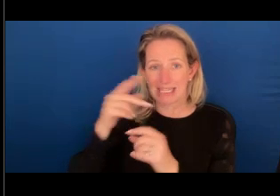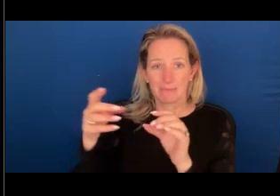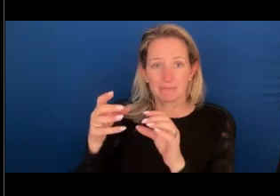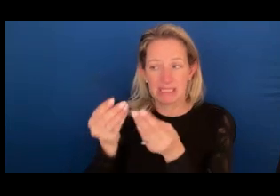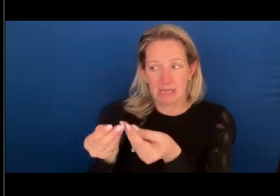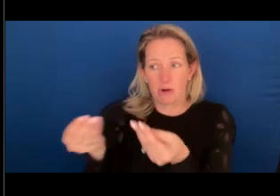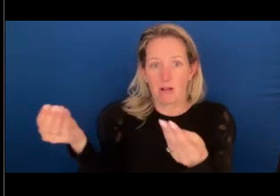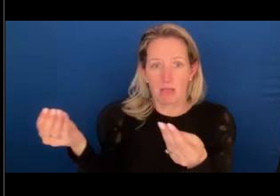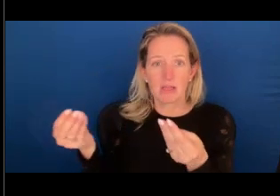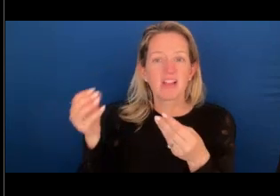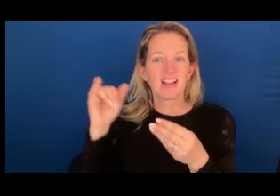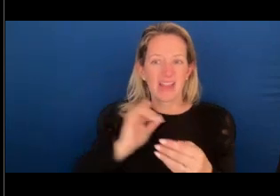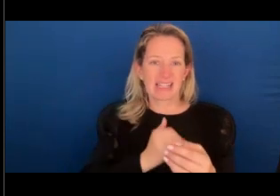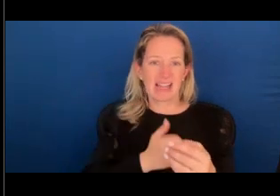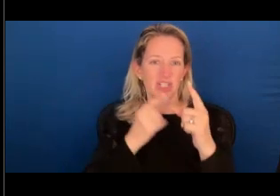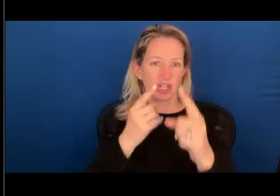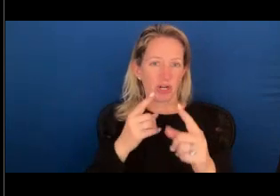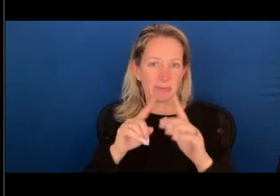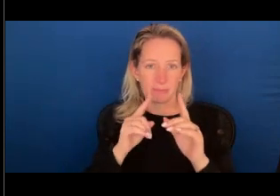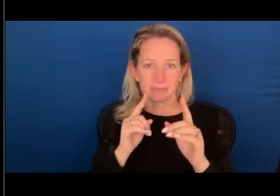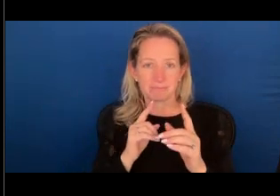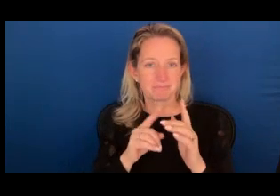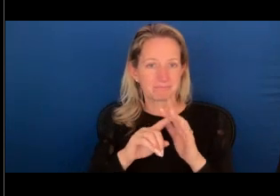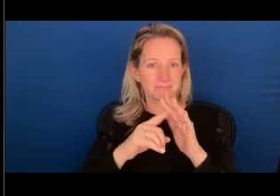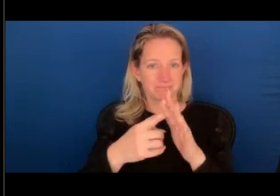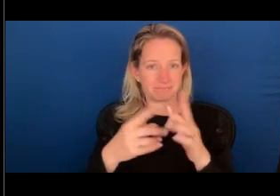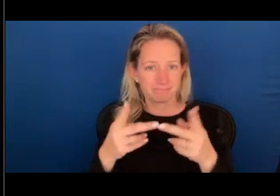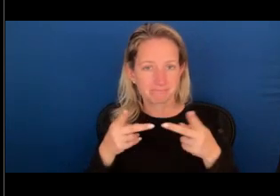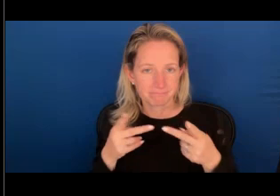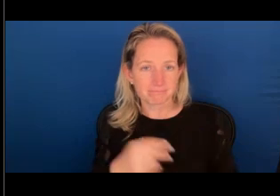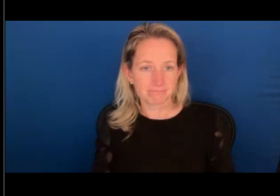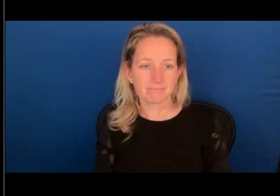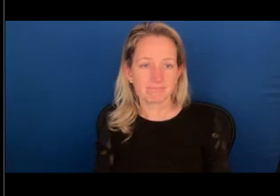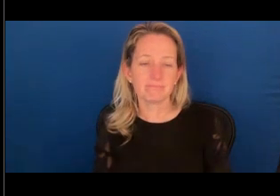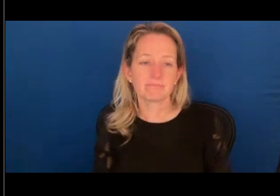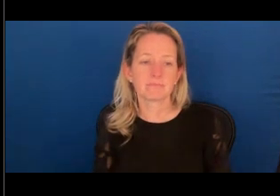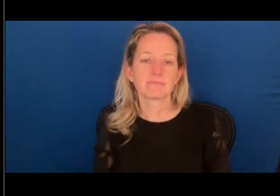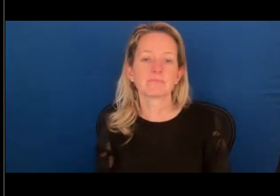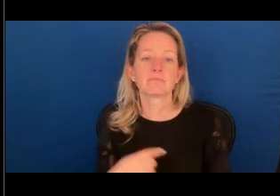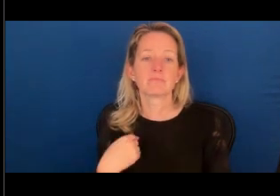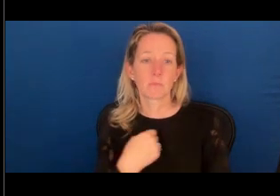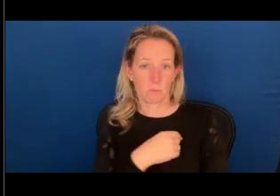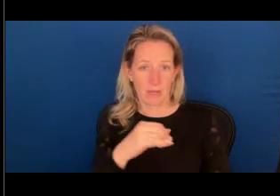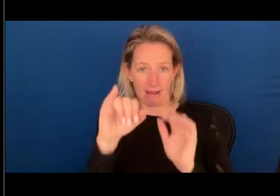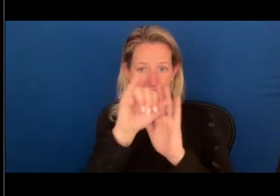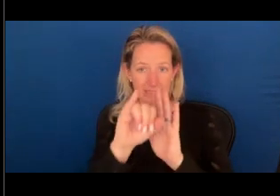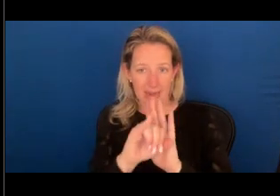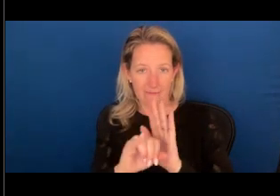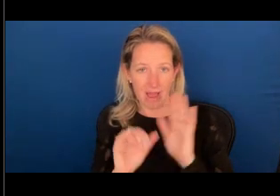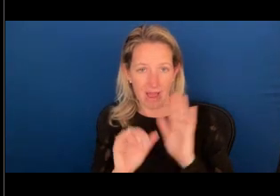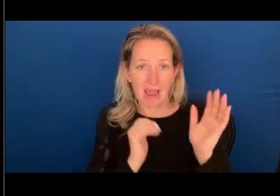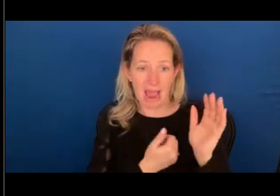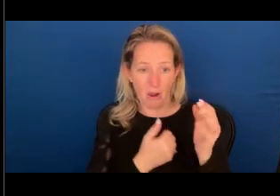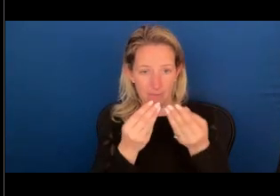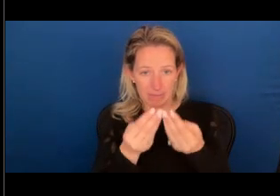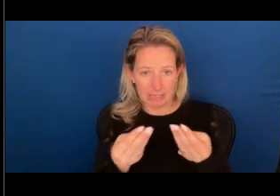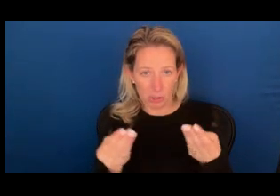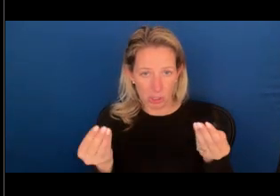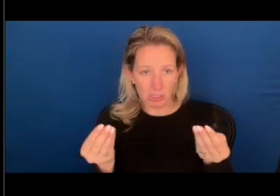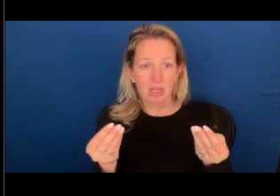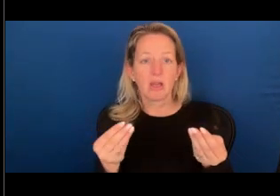our starting point. Next slide, please. So once we identify our target materials, then we can start with the very,